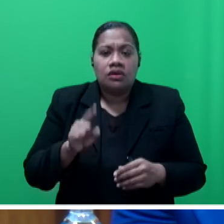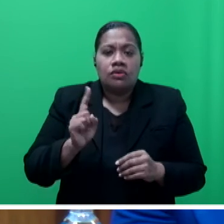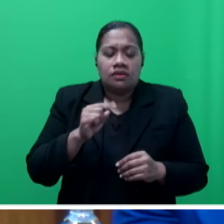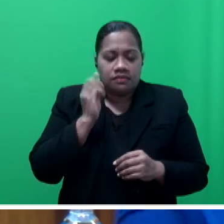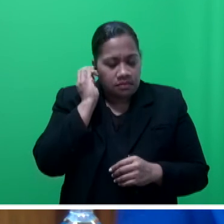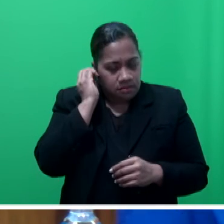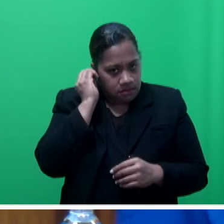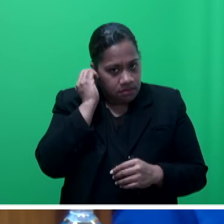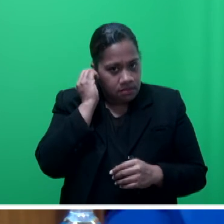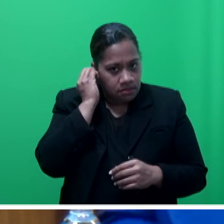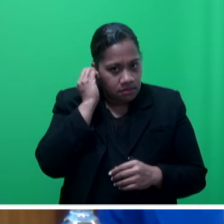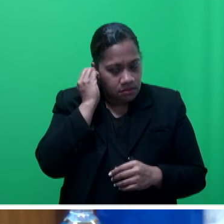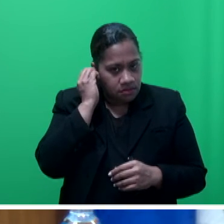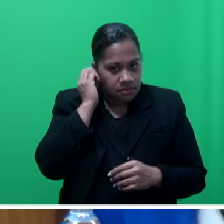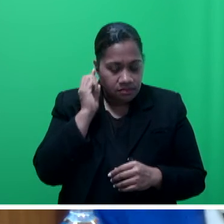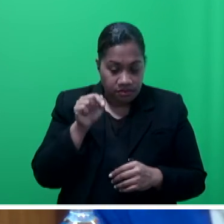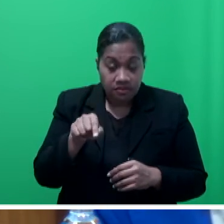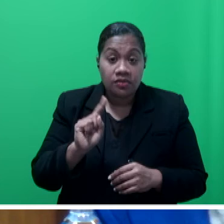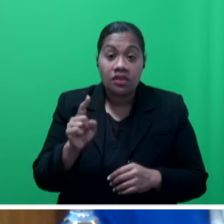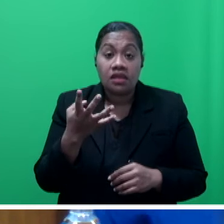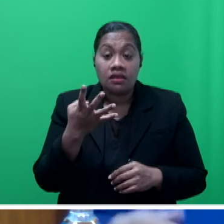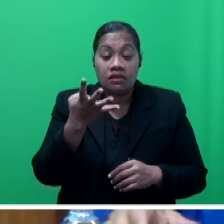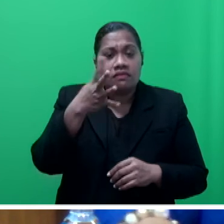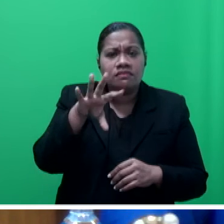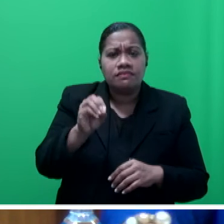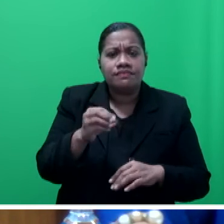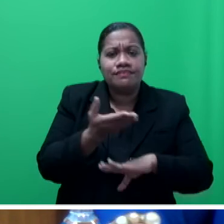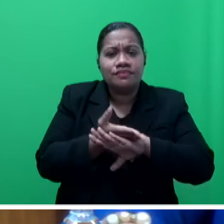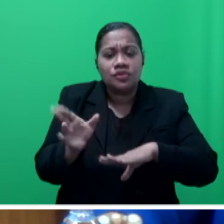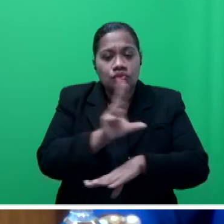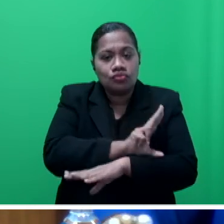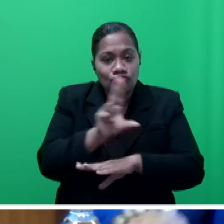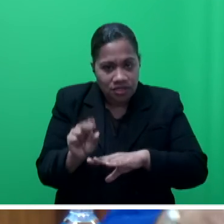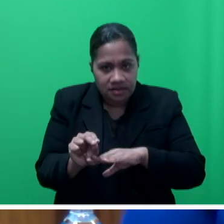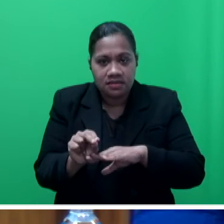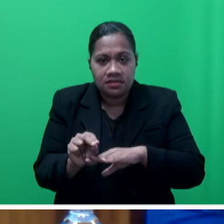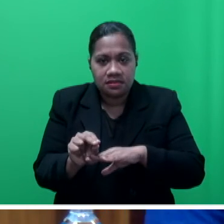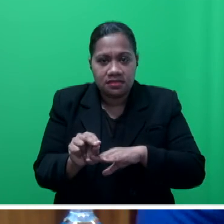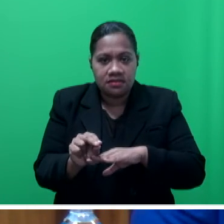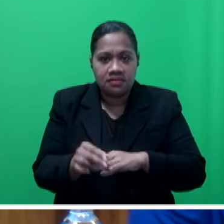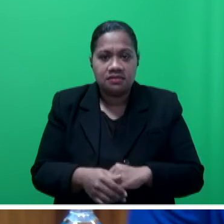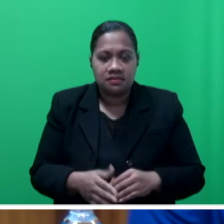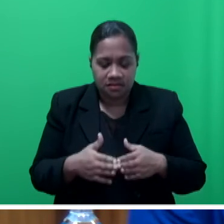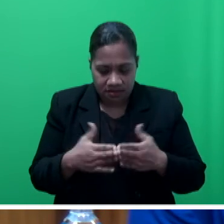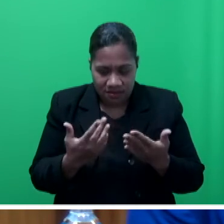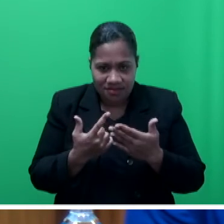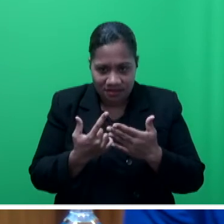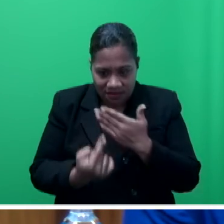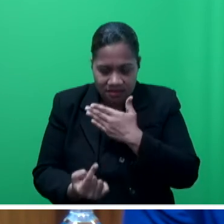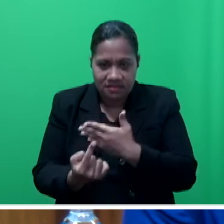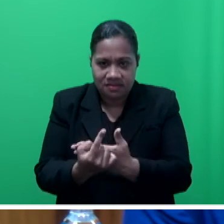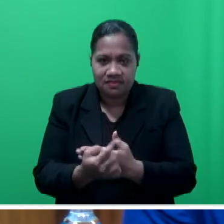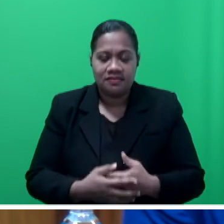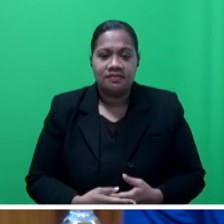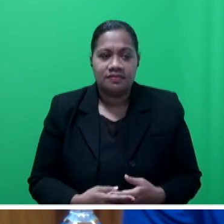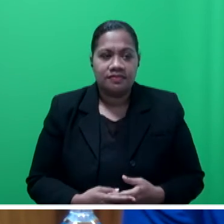doing so, the replacement for 40 new critical bridges is currently being undertaken in phases, with the design phase, and